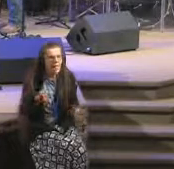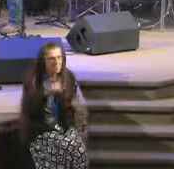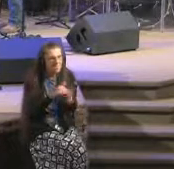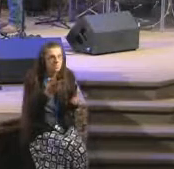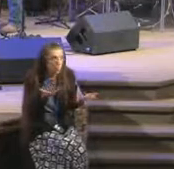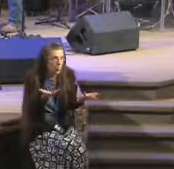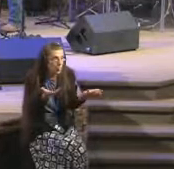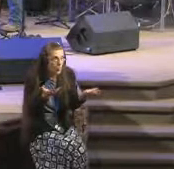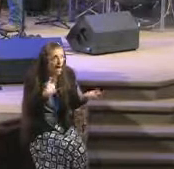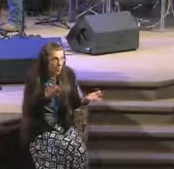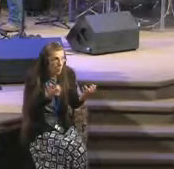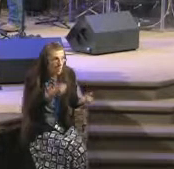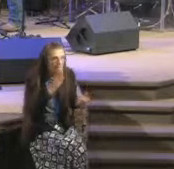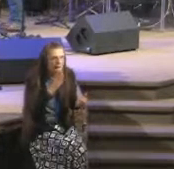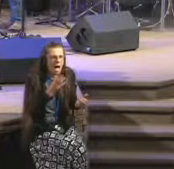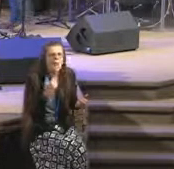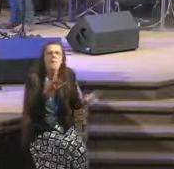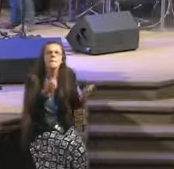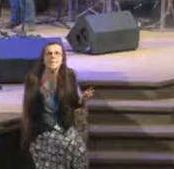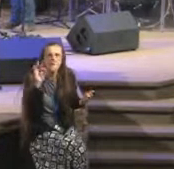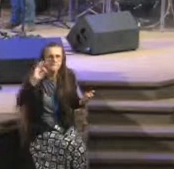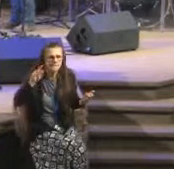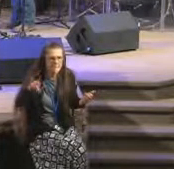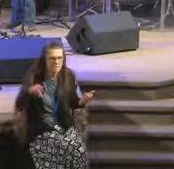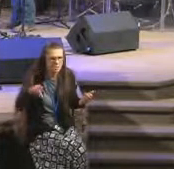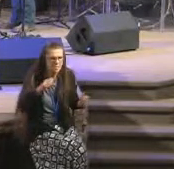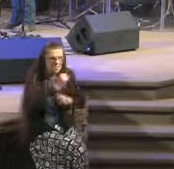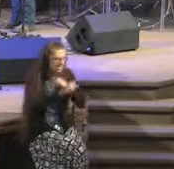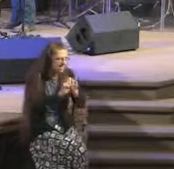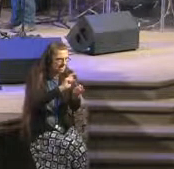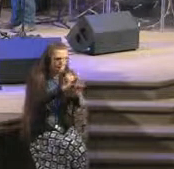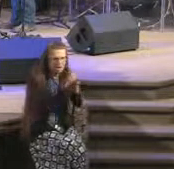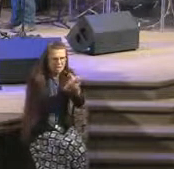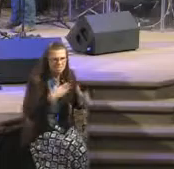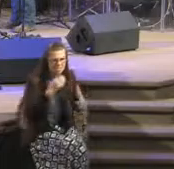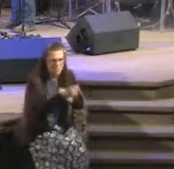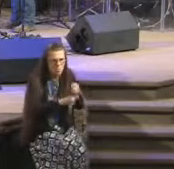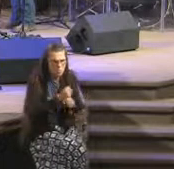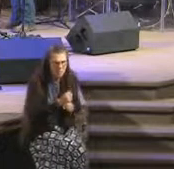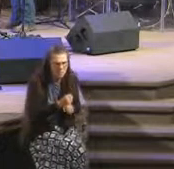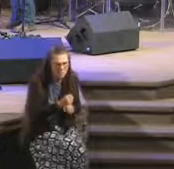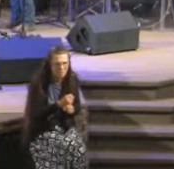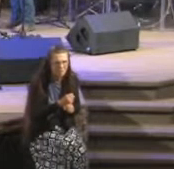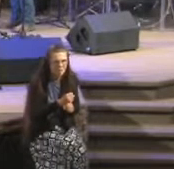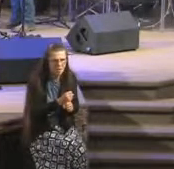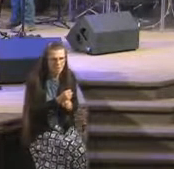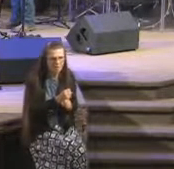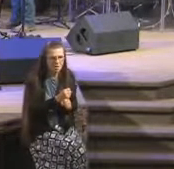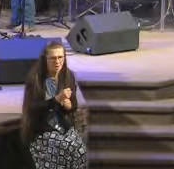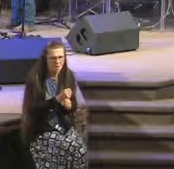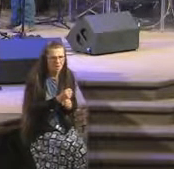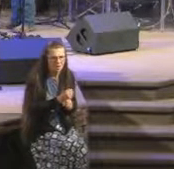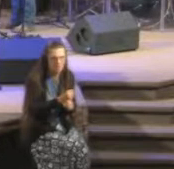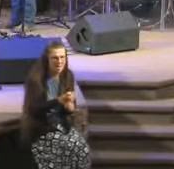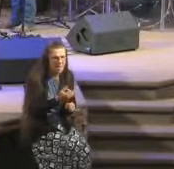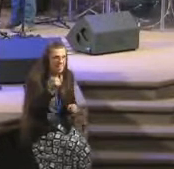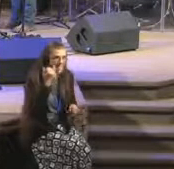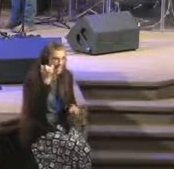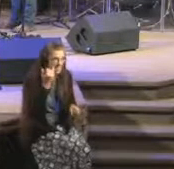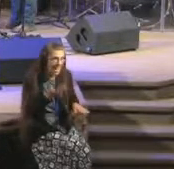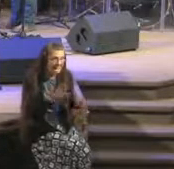be. I want to be a pastor that changes my world. I want to be a pastor that if I